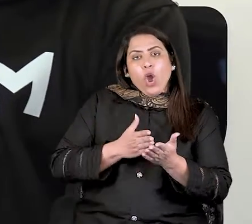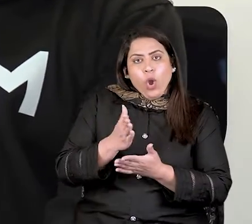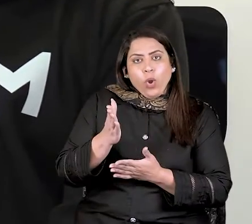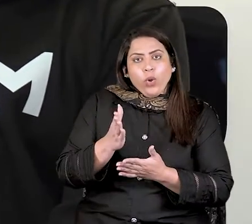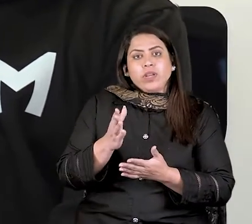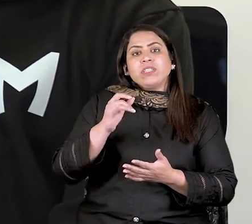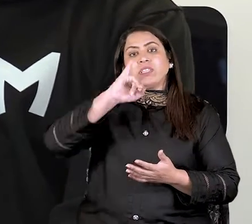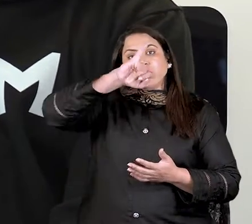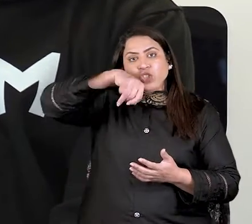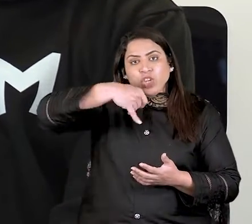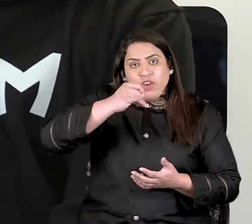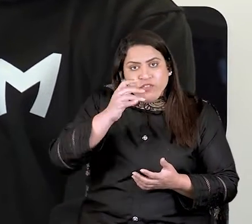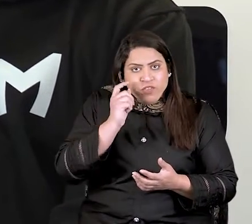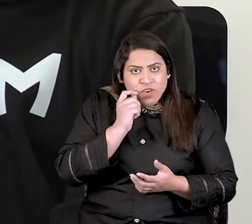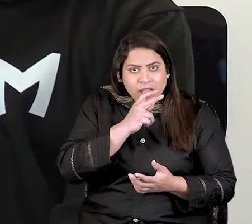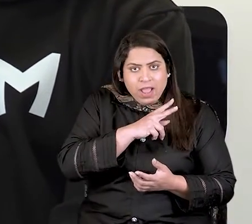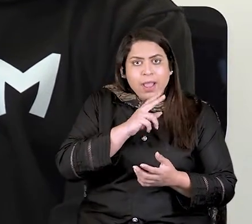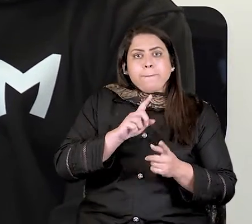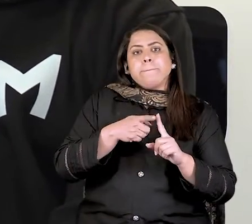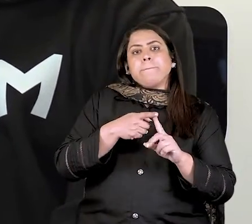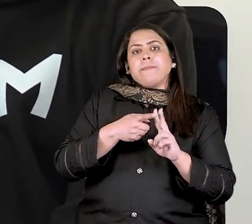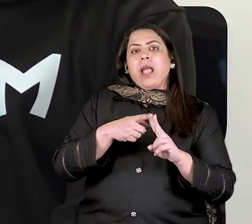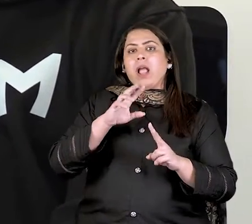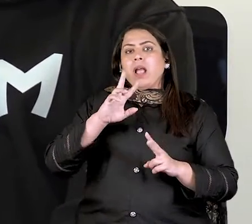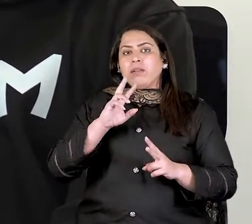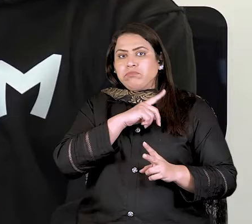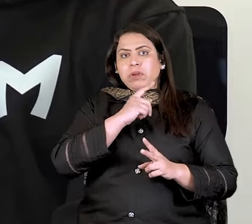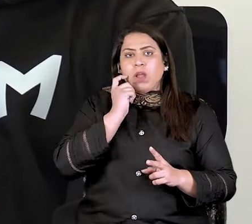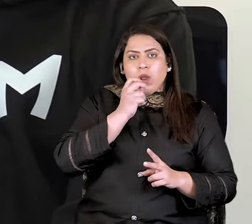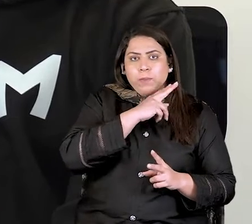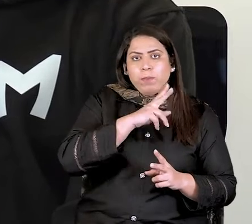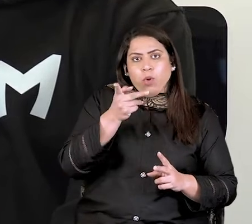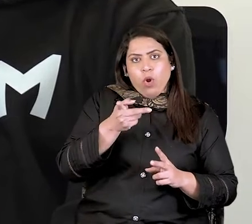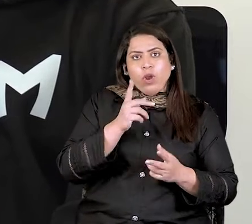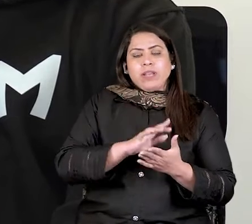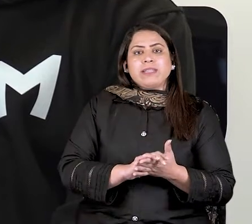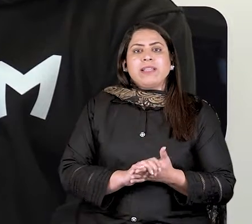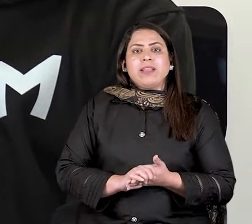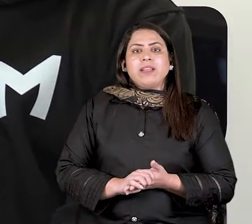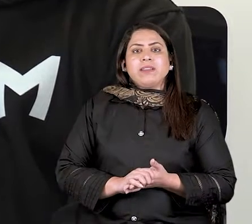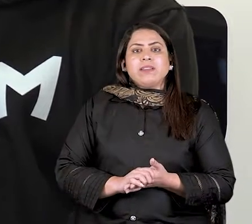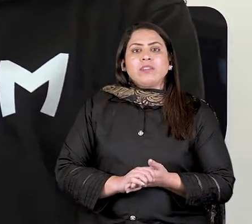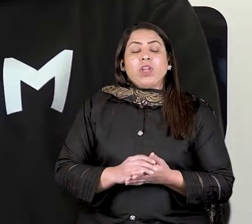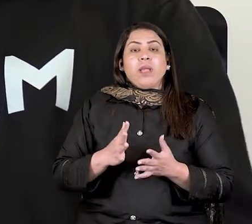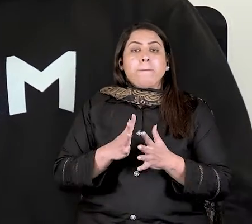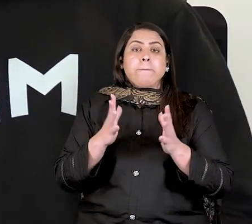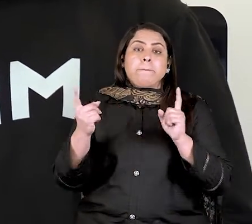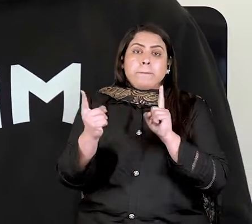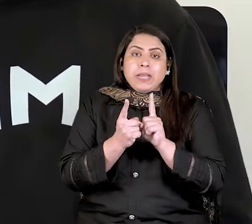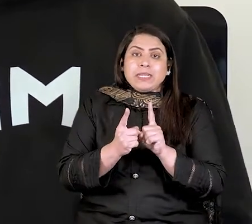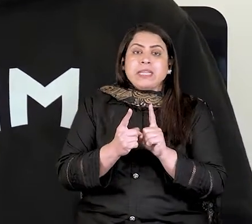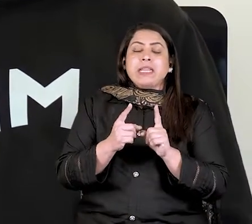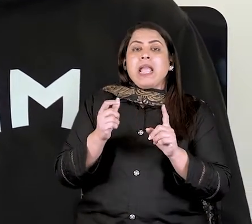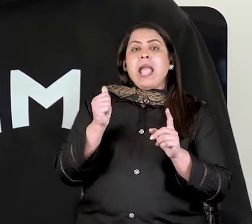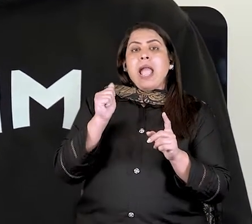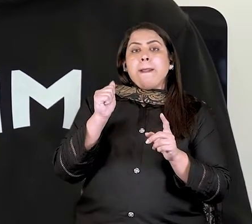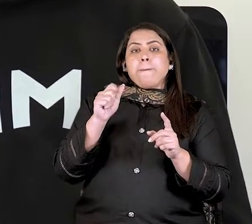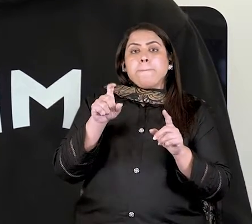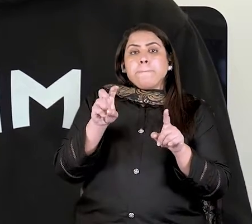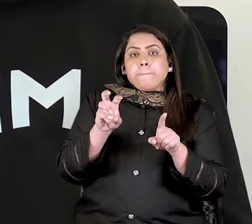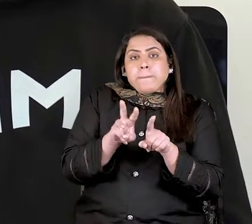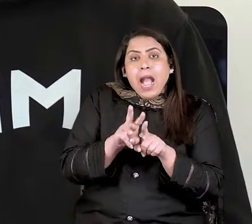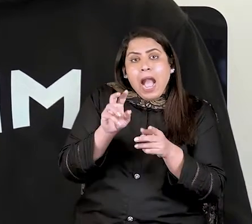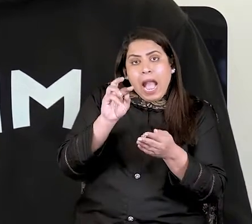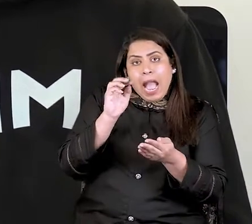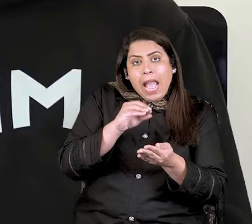mine. So I go in the Jawad Bhai is there, our little brother, and first time I'm meeting him, Ahmad